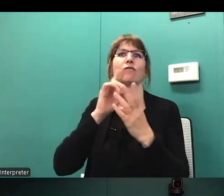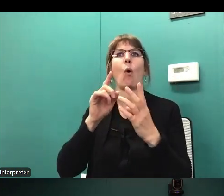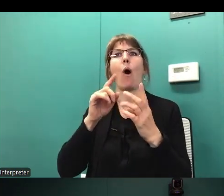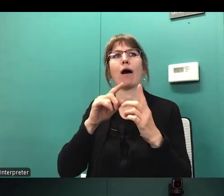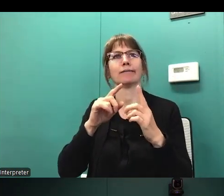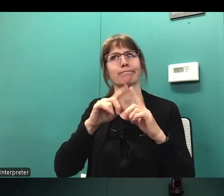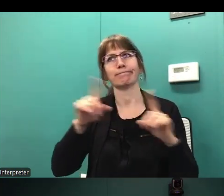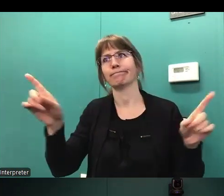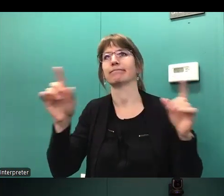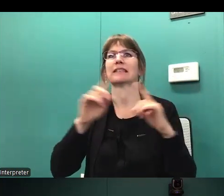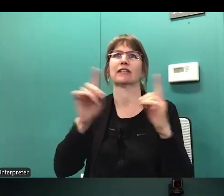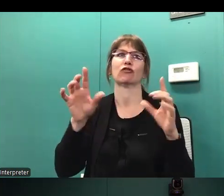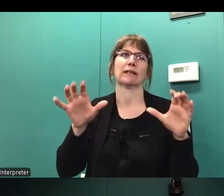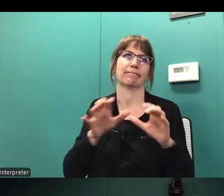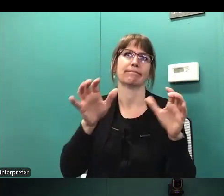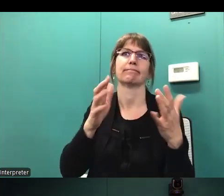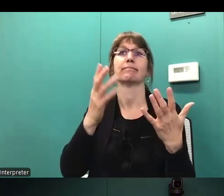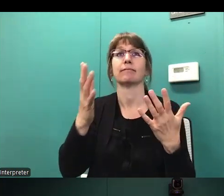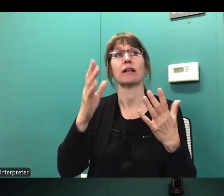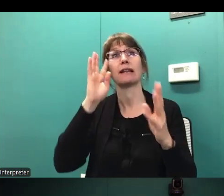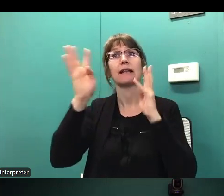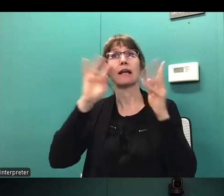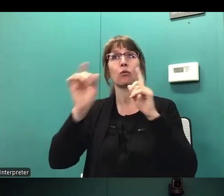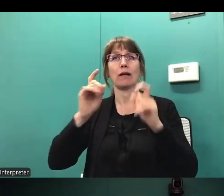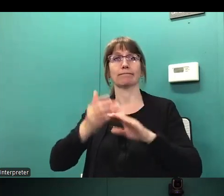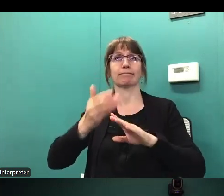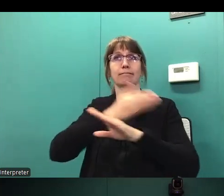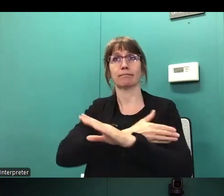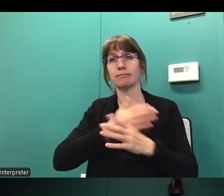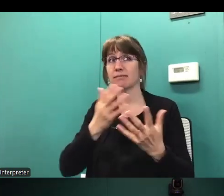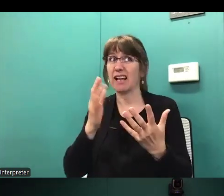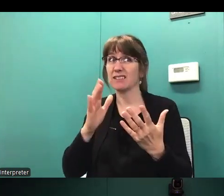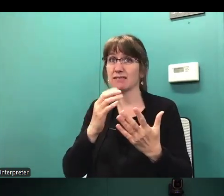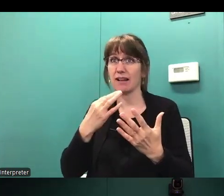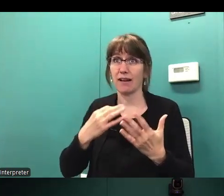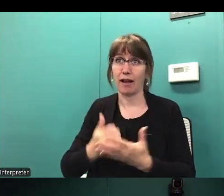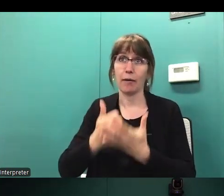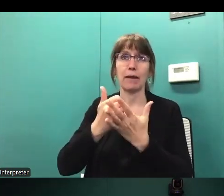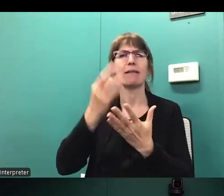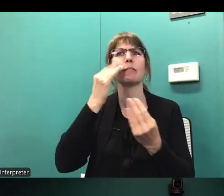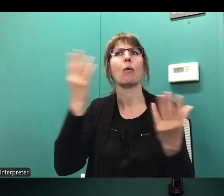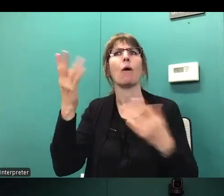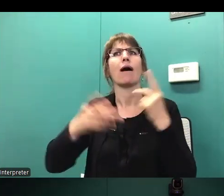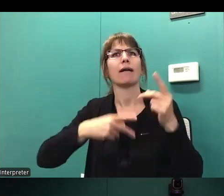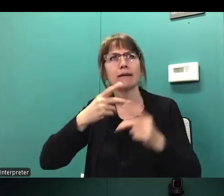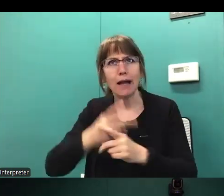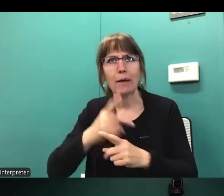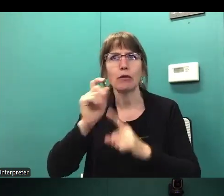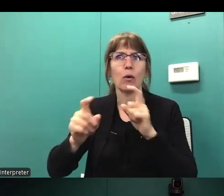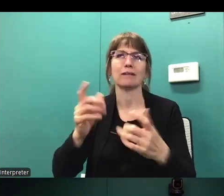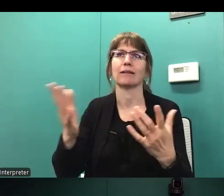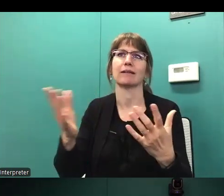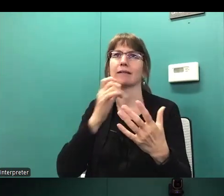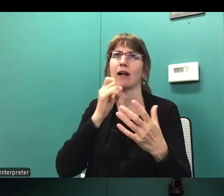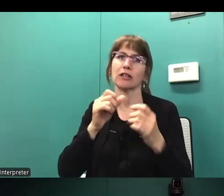activities, object, whatever. Think of questions in advance. I think that's really helpful, is to kind of have an idea of what kinds of questions. You don't want it to be like drill and